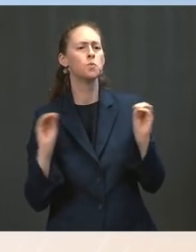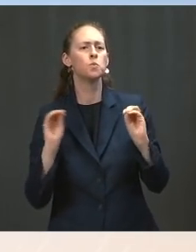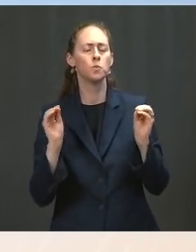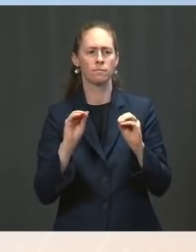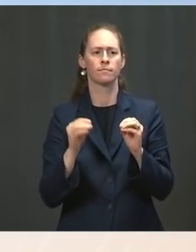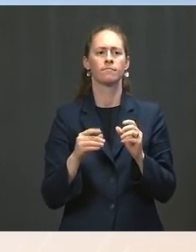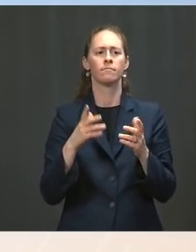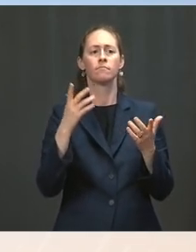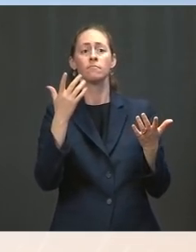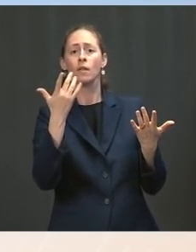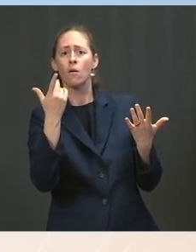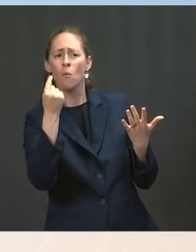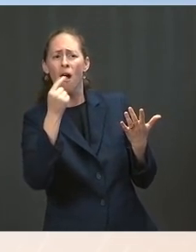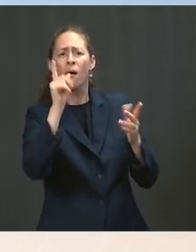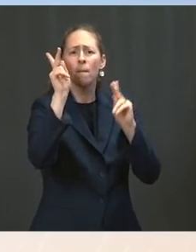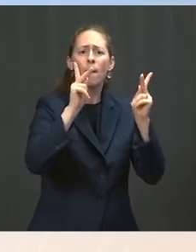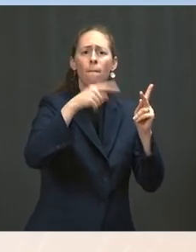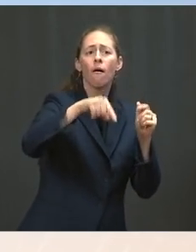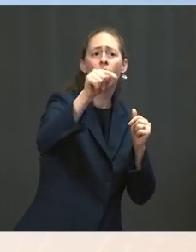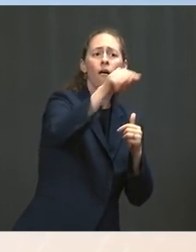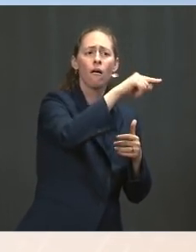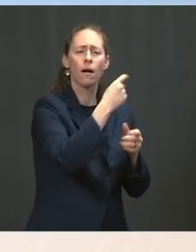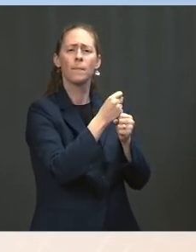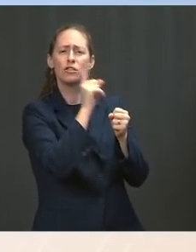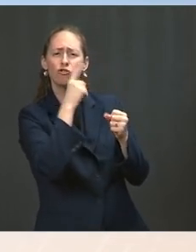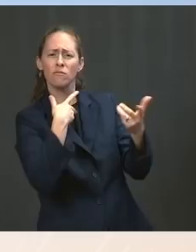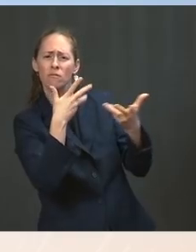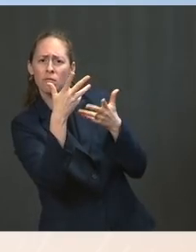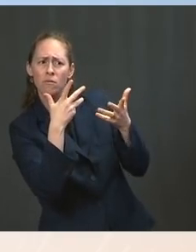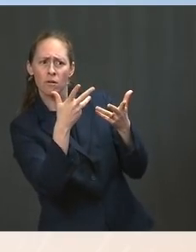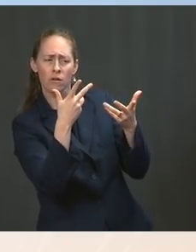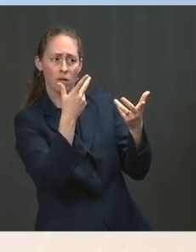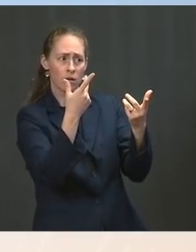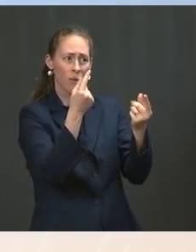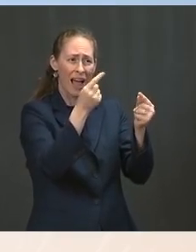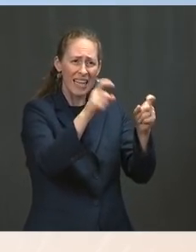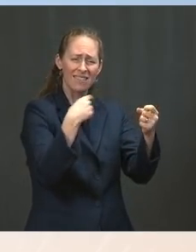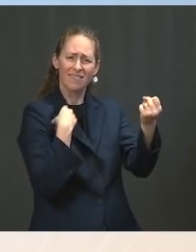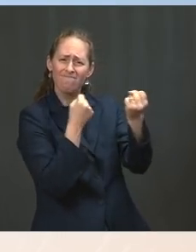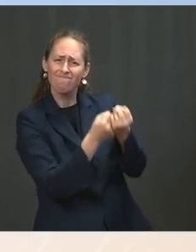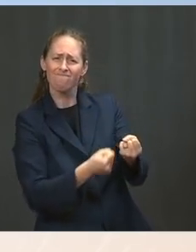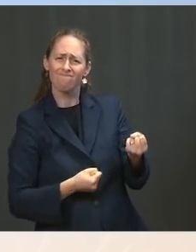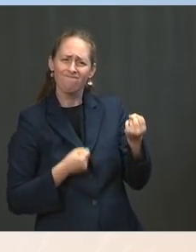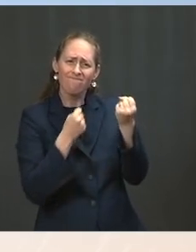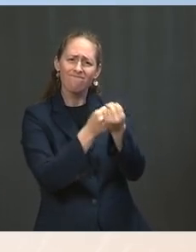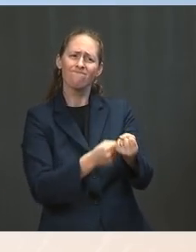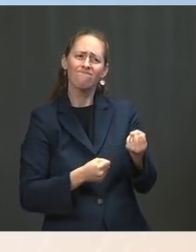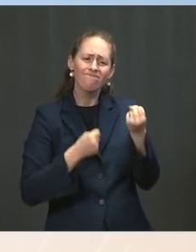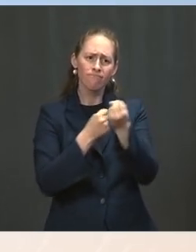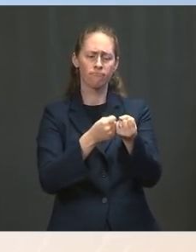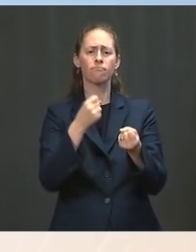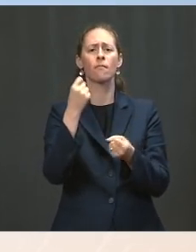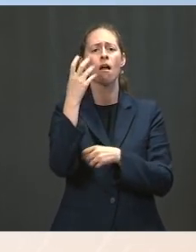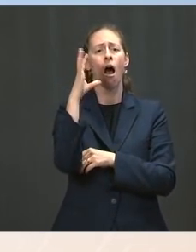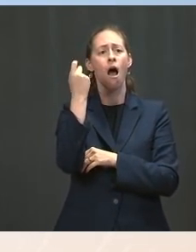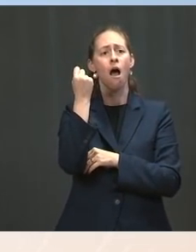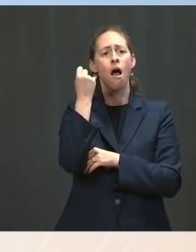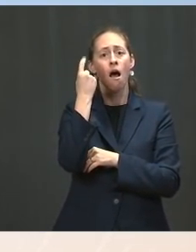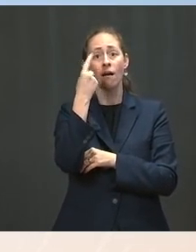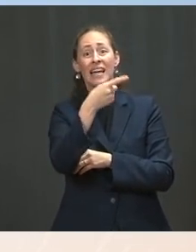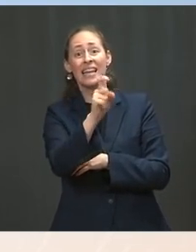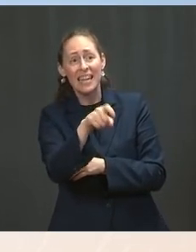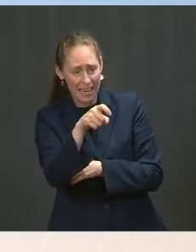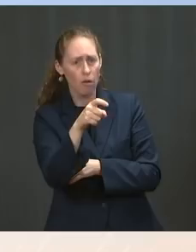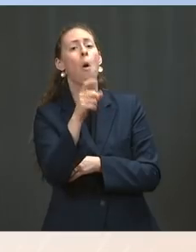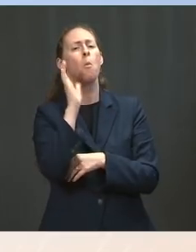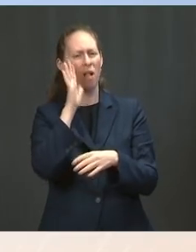priority personnel, as well as to respond to the ongoing political and security situation in Afghanistan. The president has spoken twice